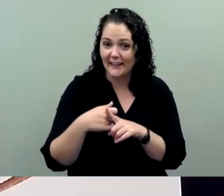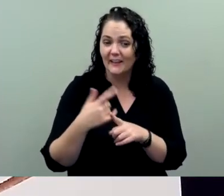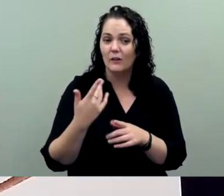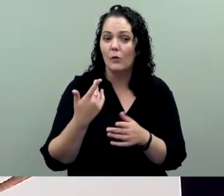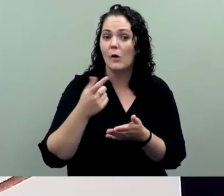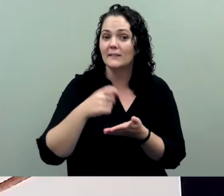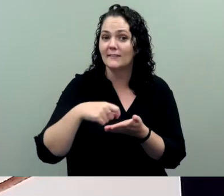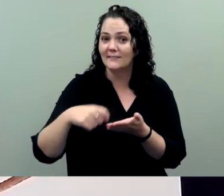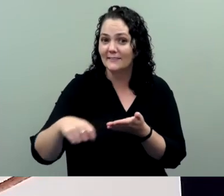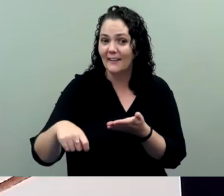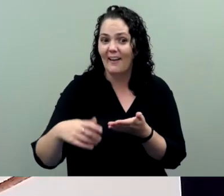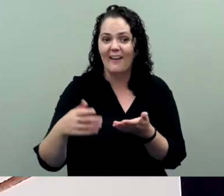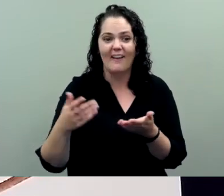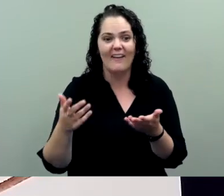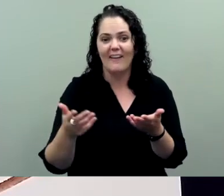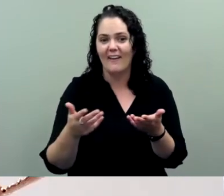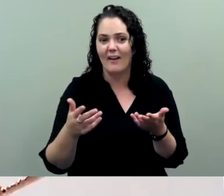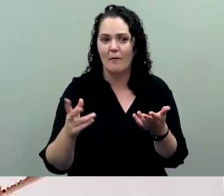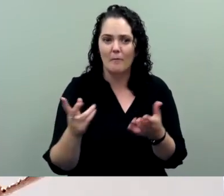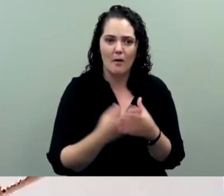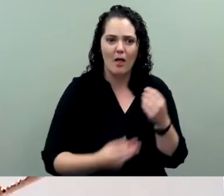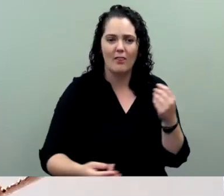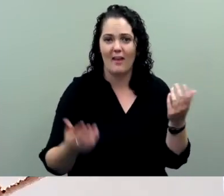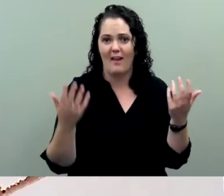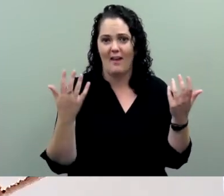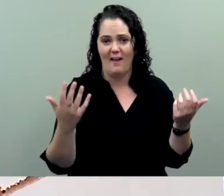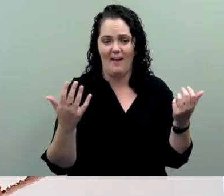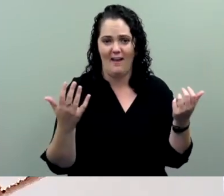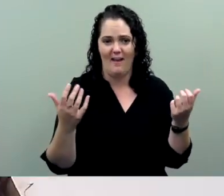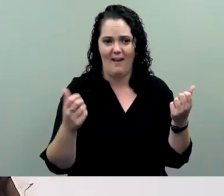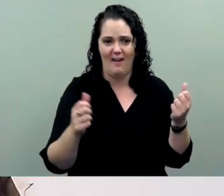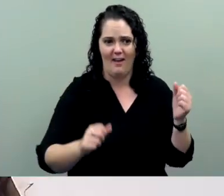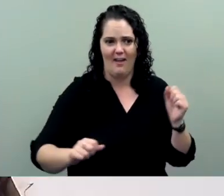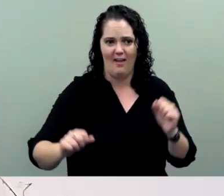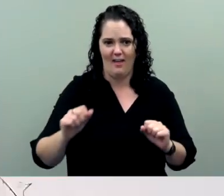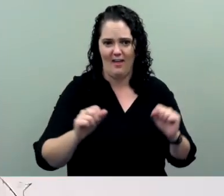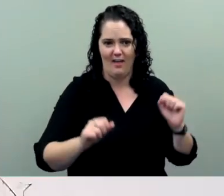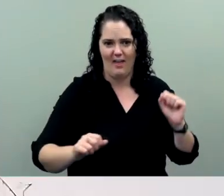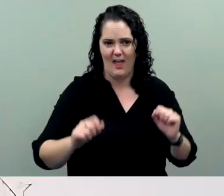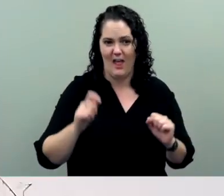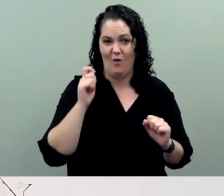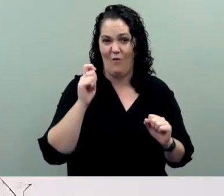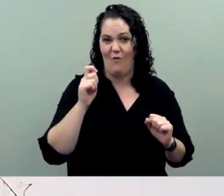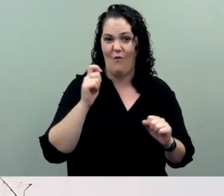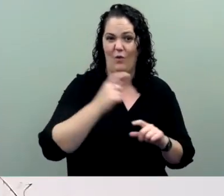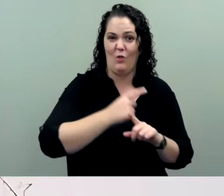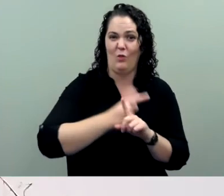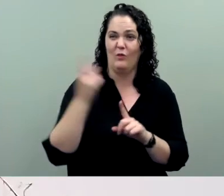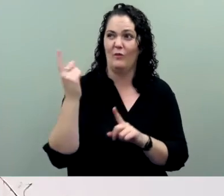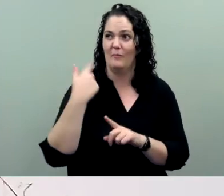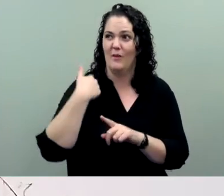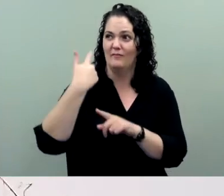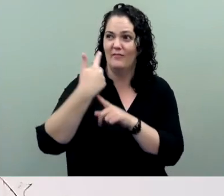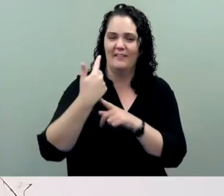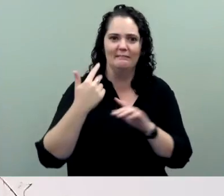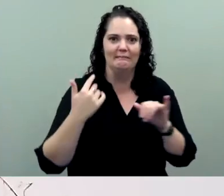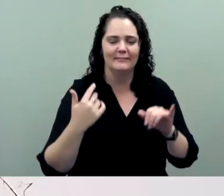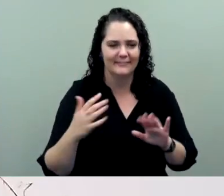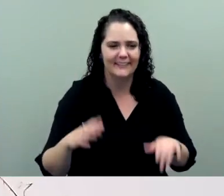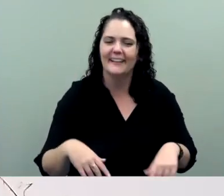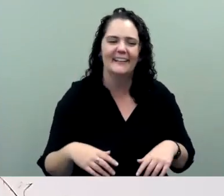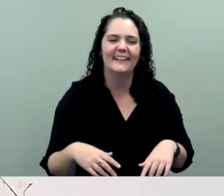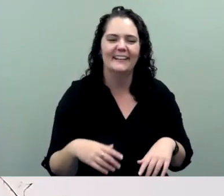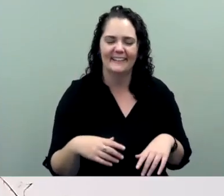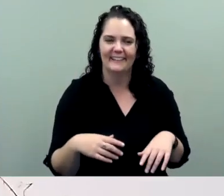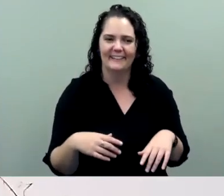Go try to, again, work both hands. Whoa, I almost killed my webcam. Try working both hands at the same time. I'm going to try to work so I